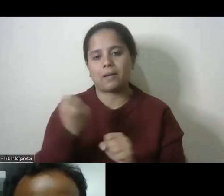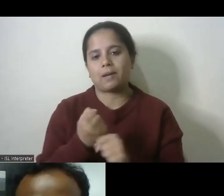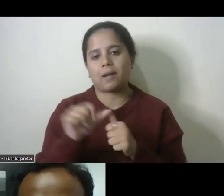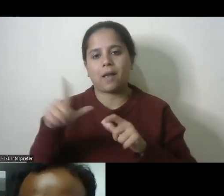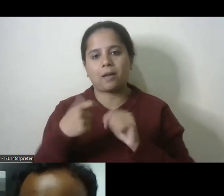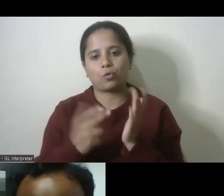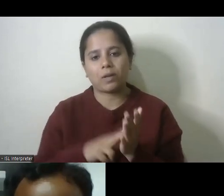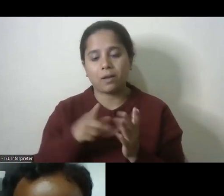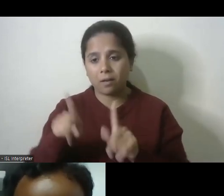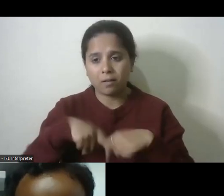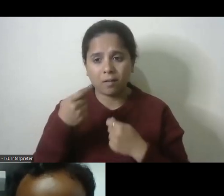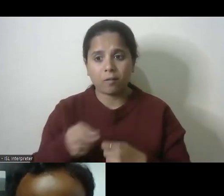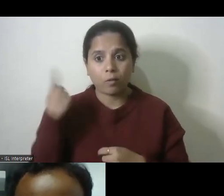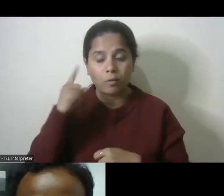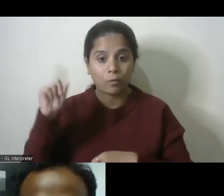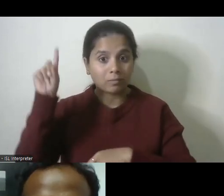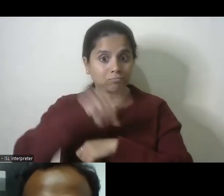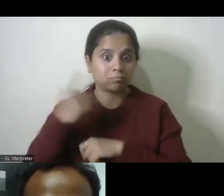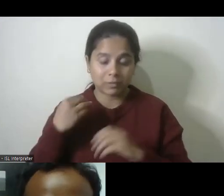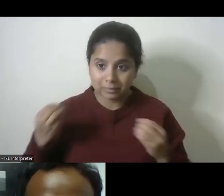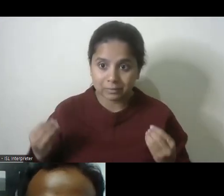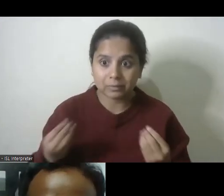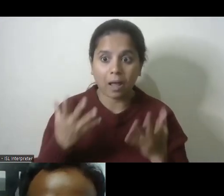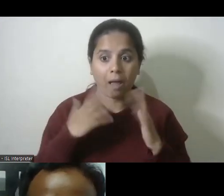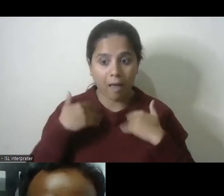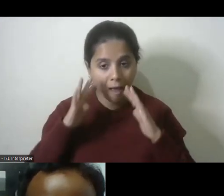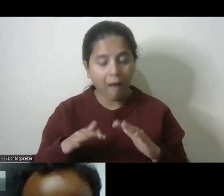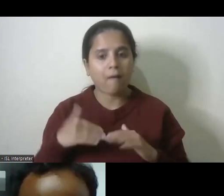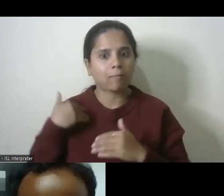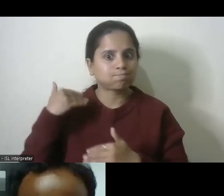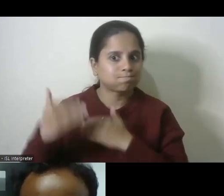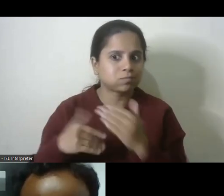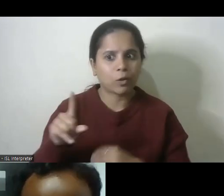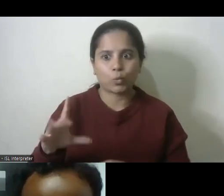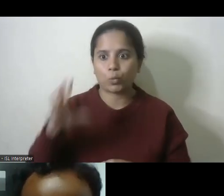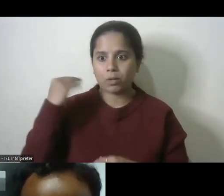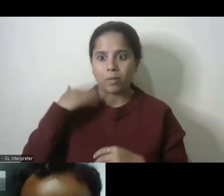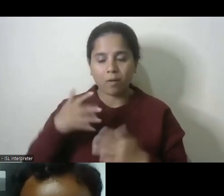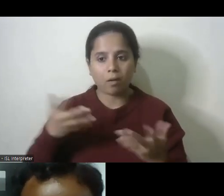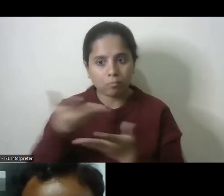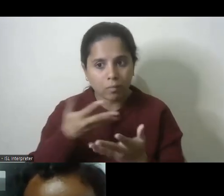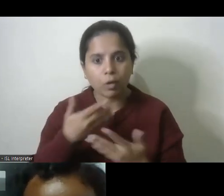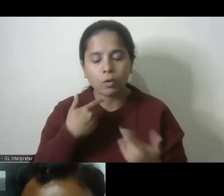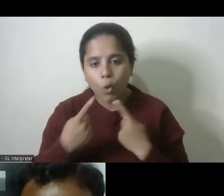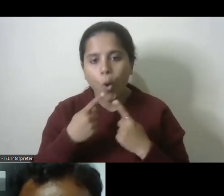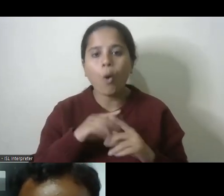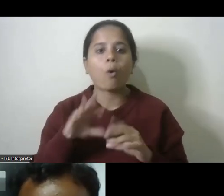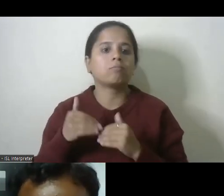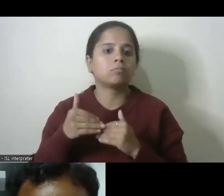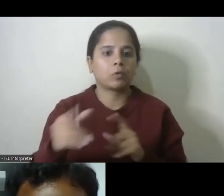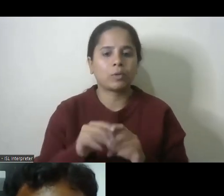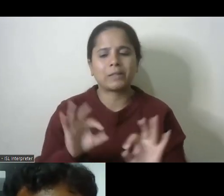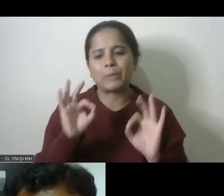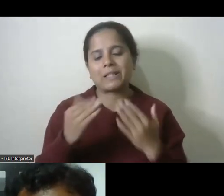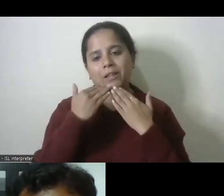working from the day onwards, like as we were last week, we were at a discussion, all those things. So a special thanks